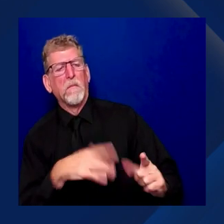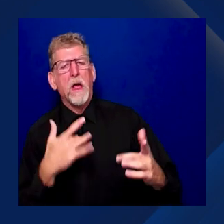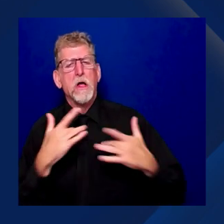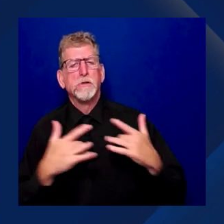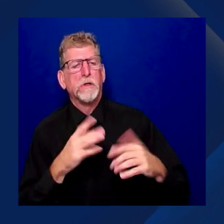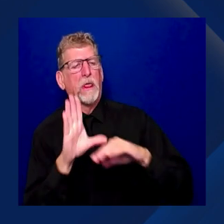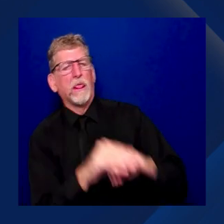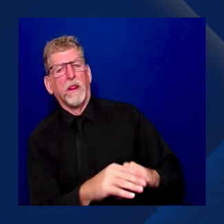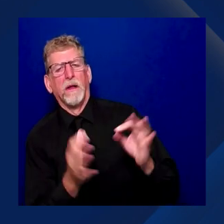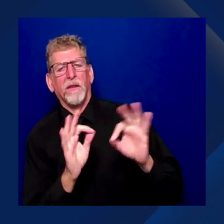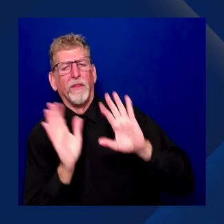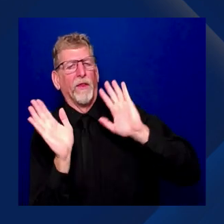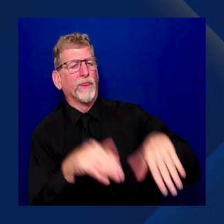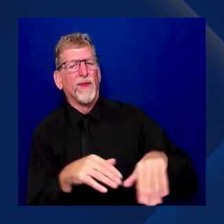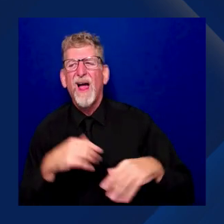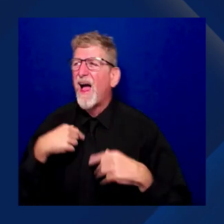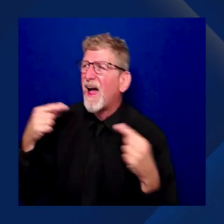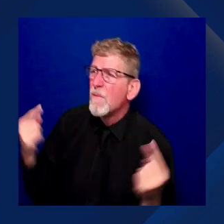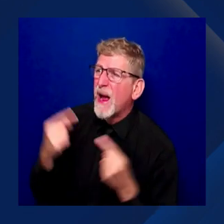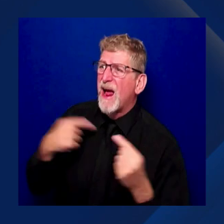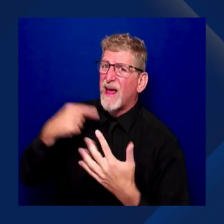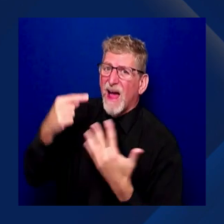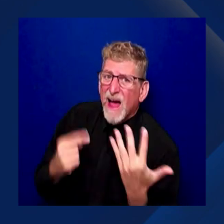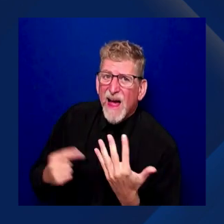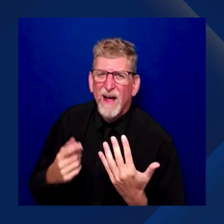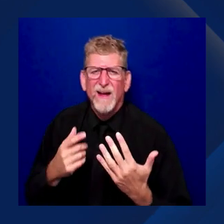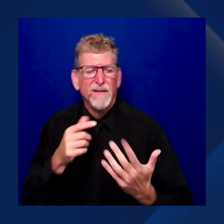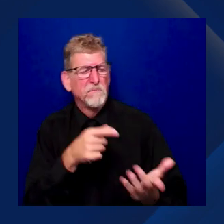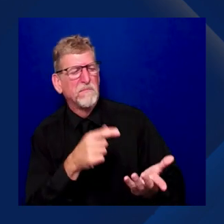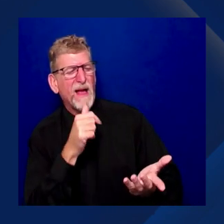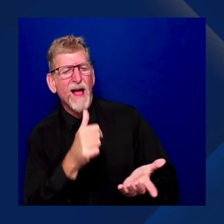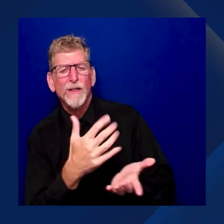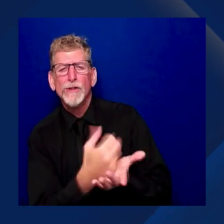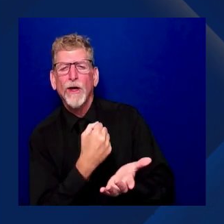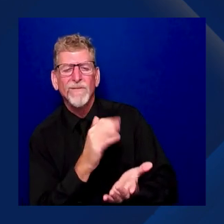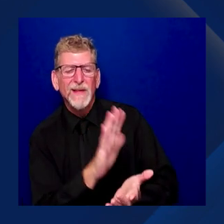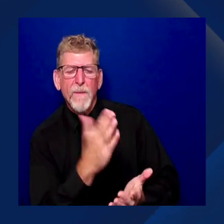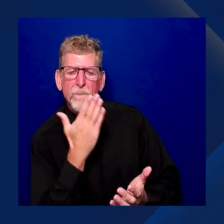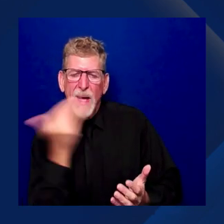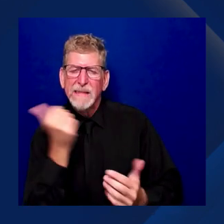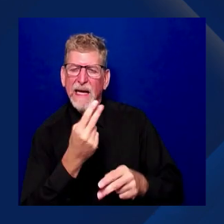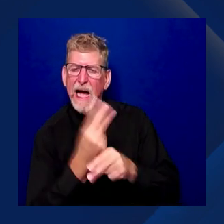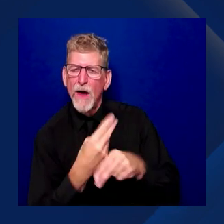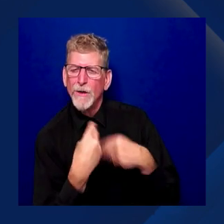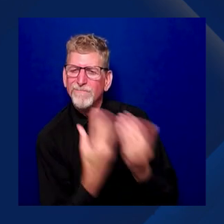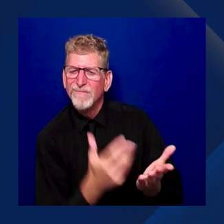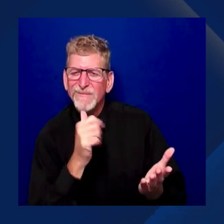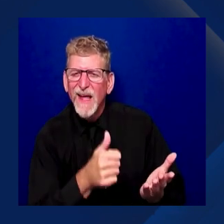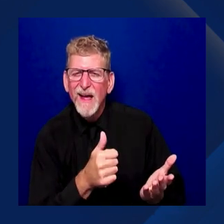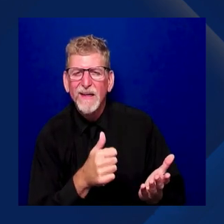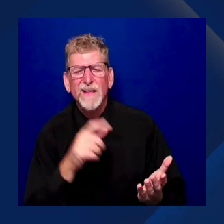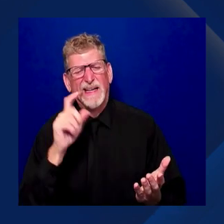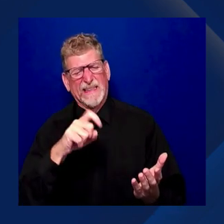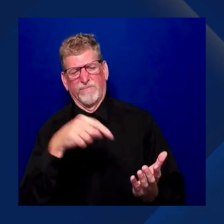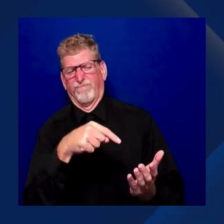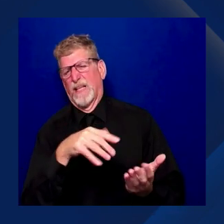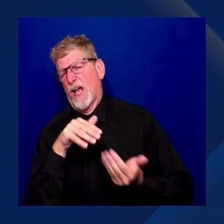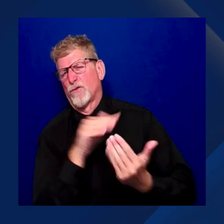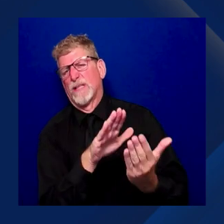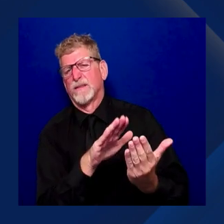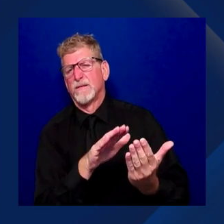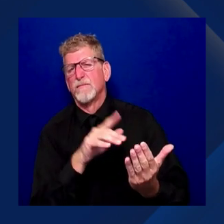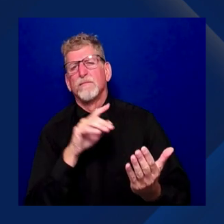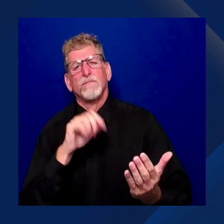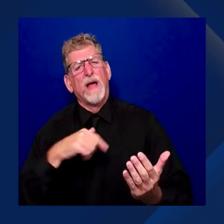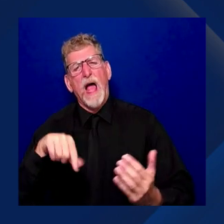experiencing. They deserve so much better. And while the need to address the reality of our nation's appalling maternal death rate